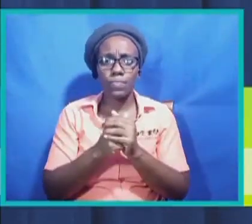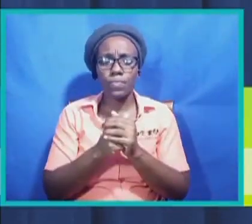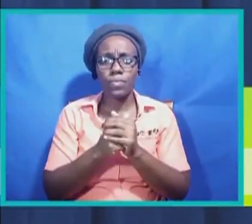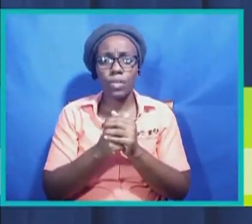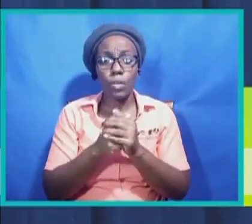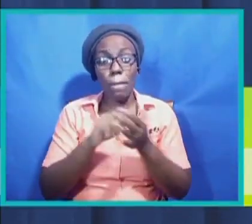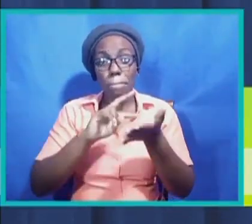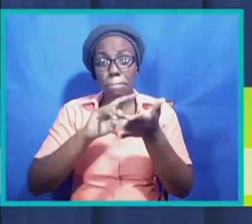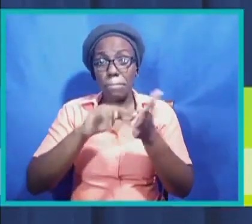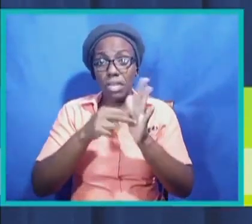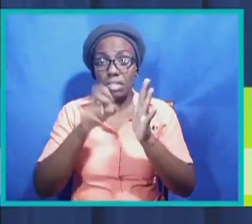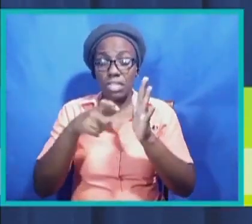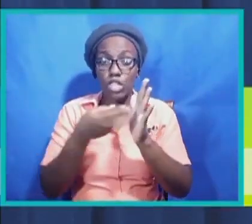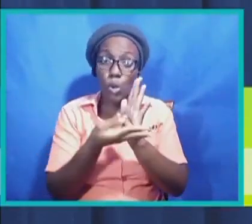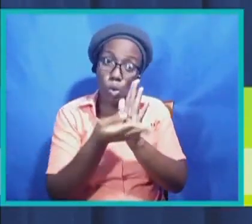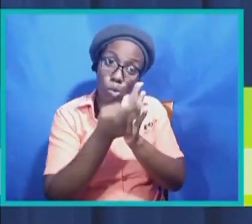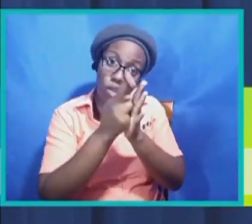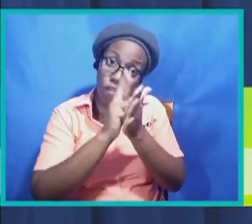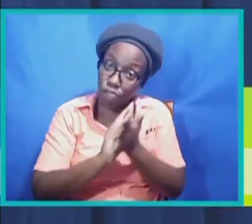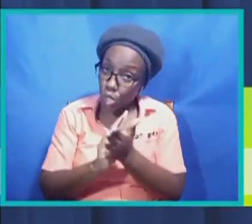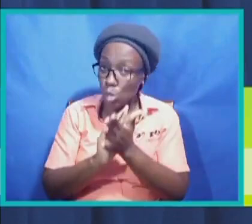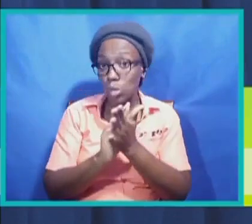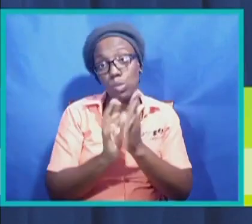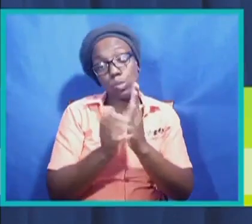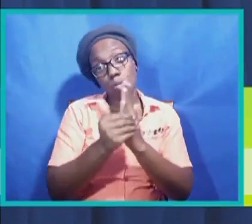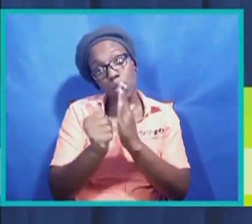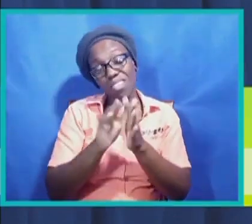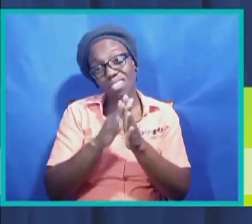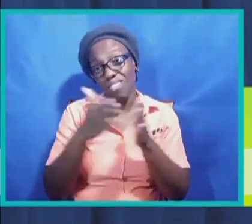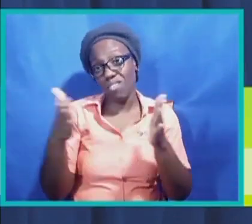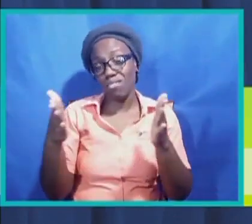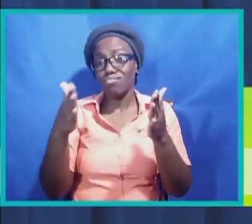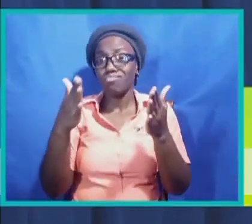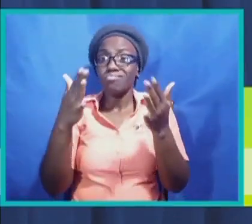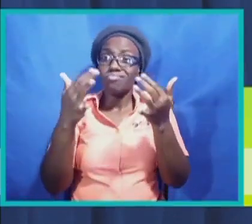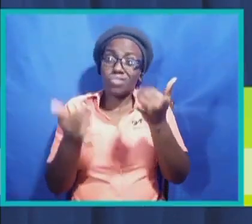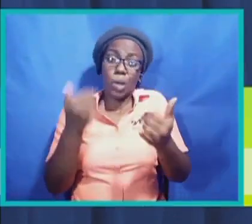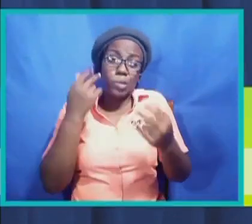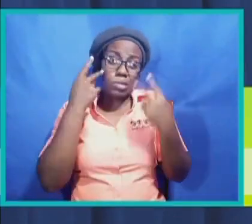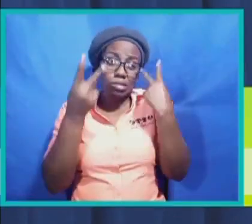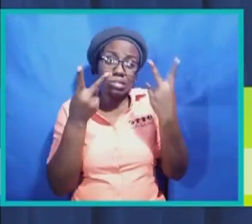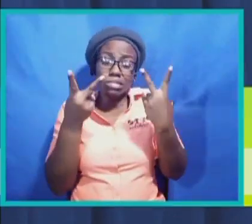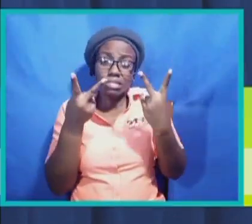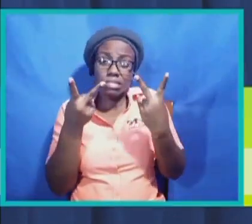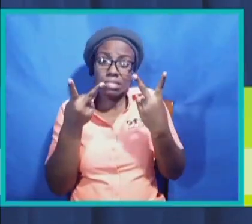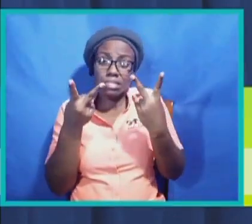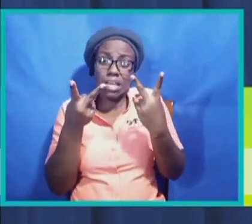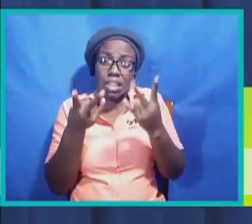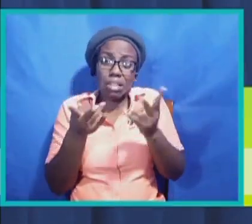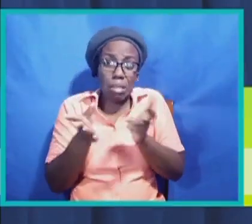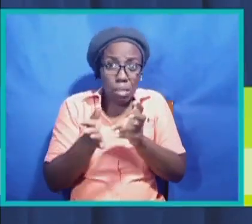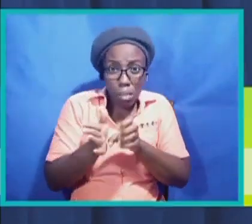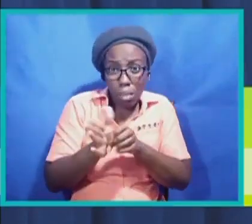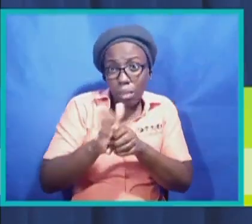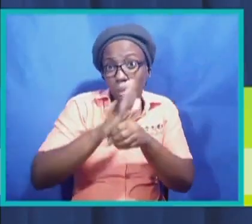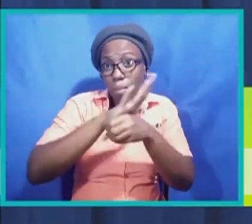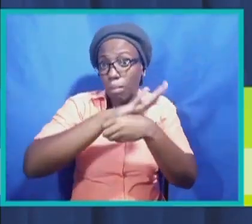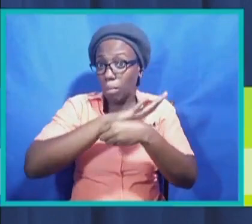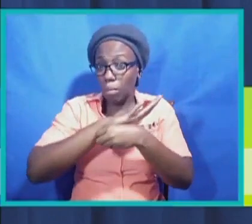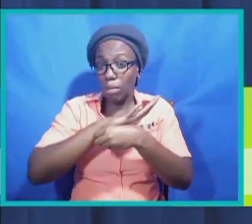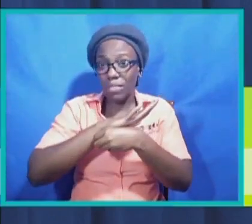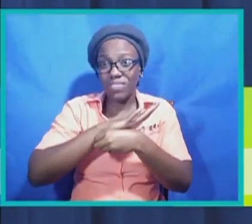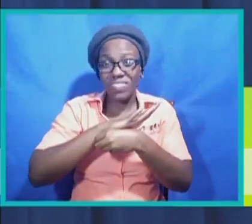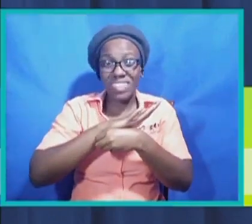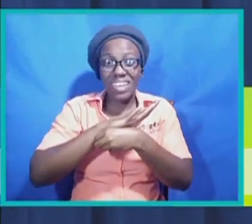more than that, the pandemic has fast-tracked the development of technology